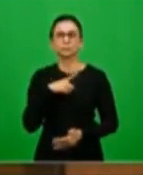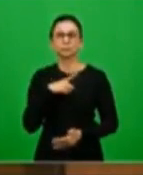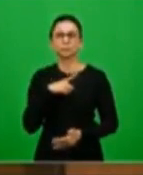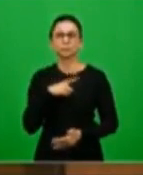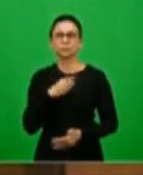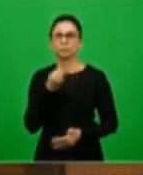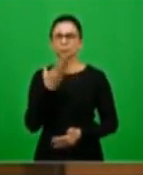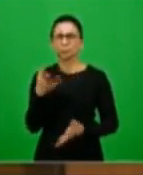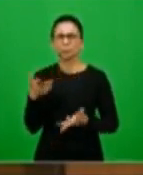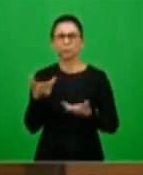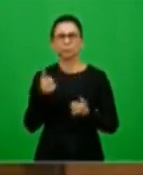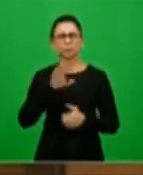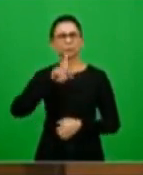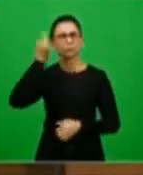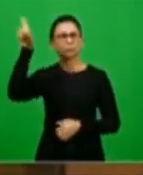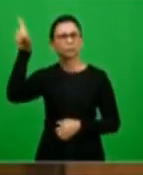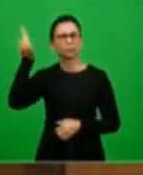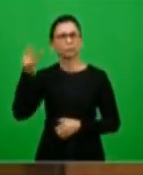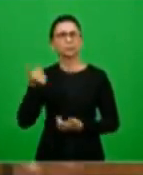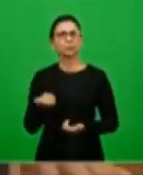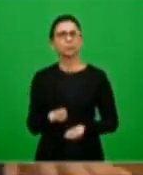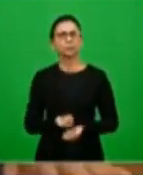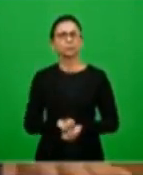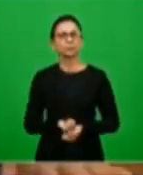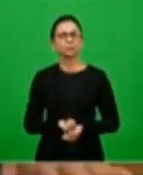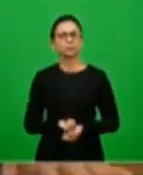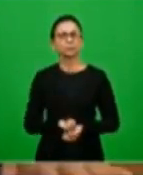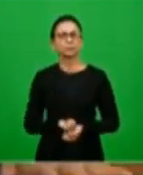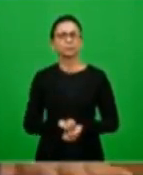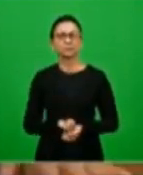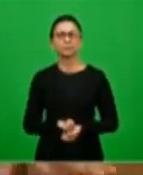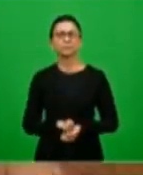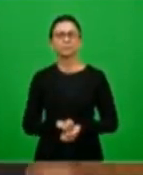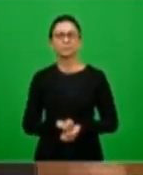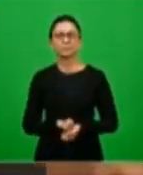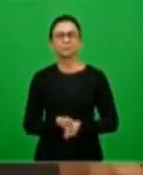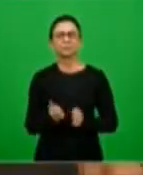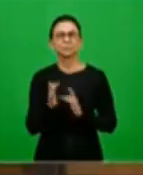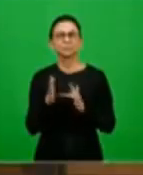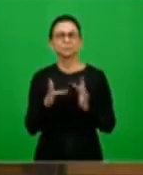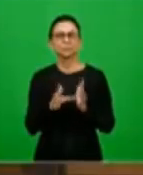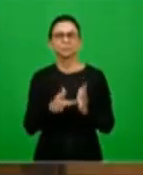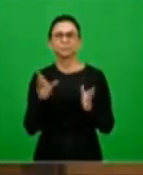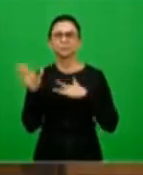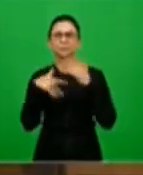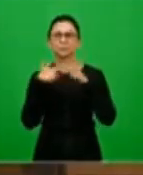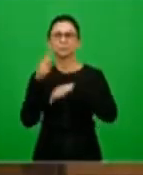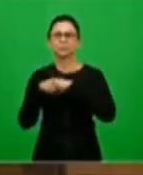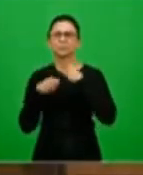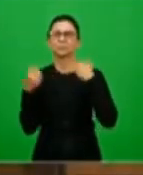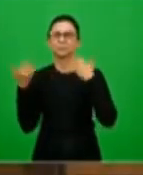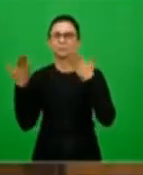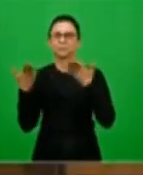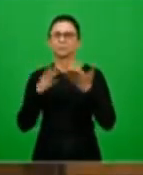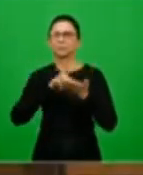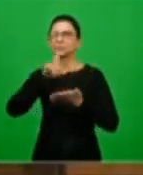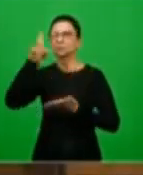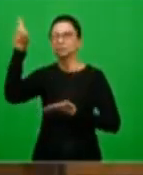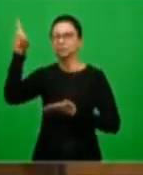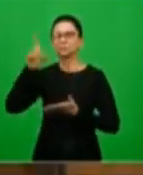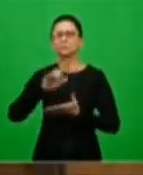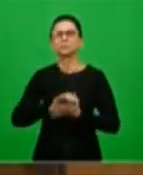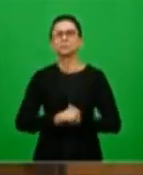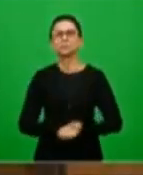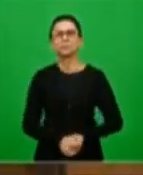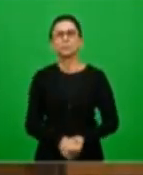grace. My brethren, blessed be the Lord for this intercessor that is before the Father. Hallelujah be given to this